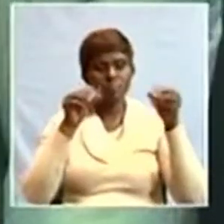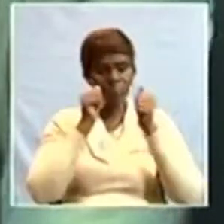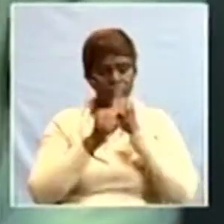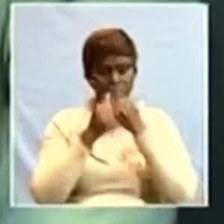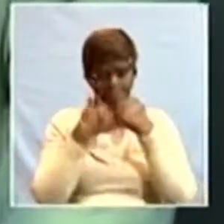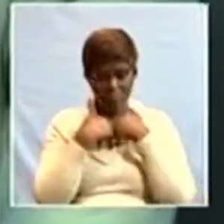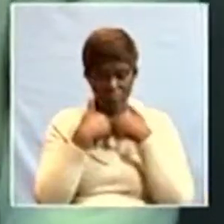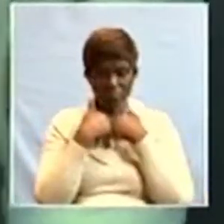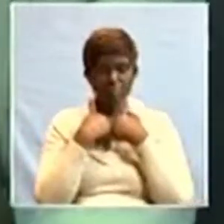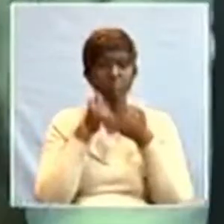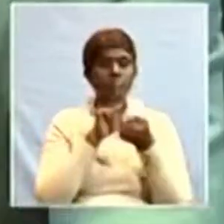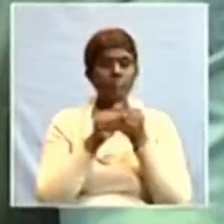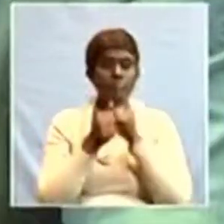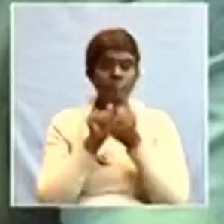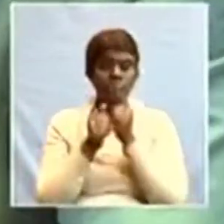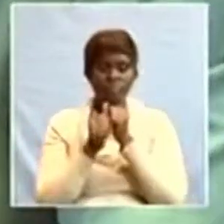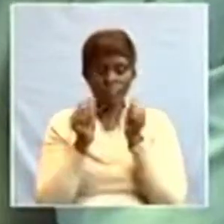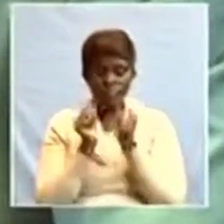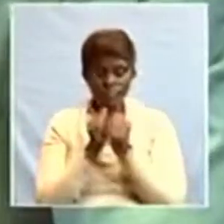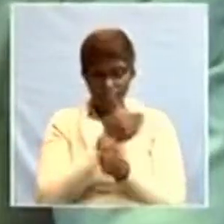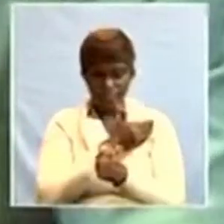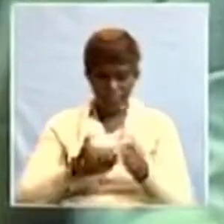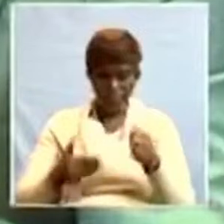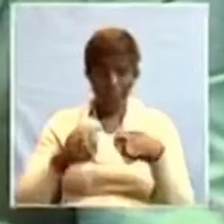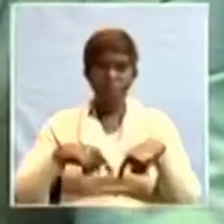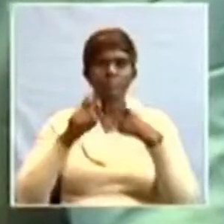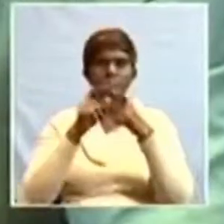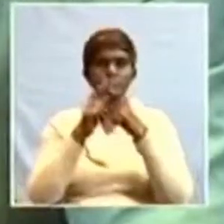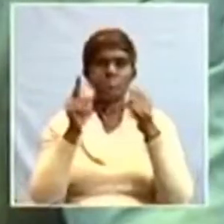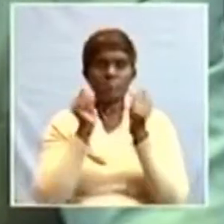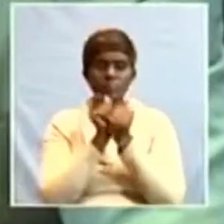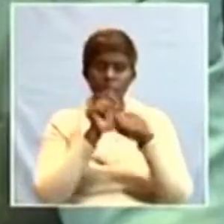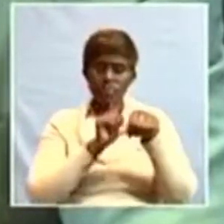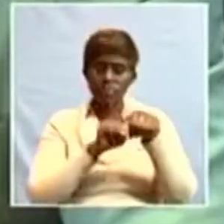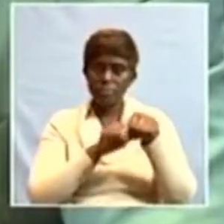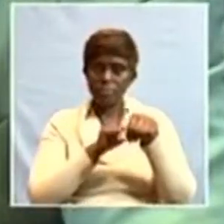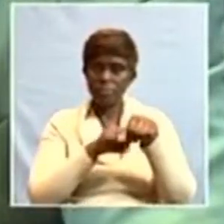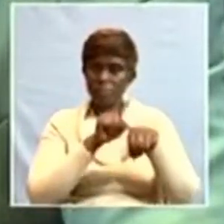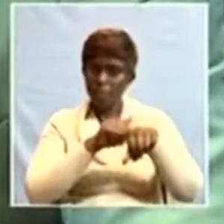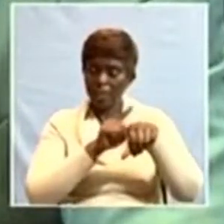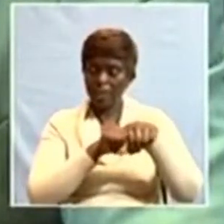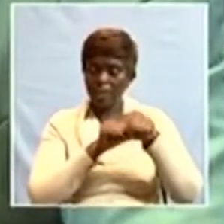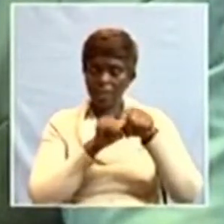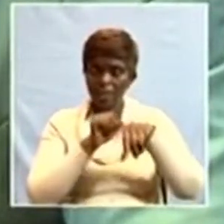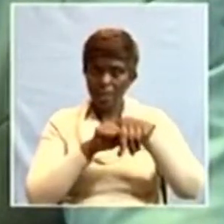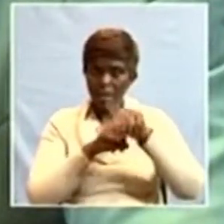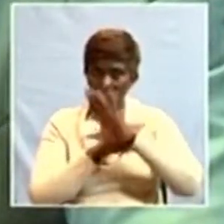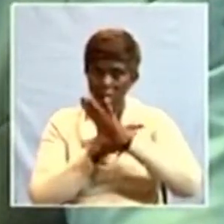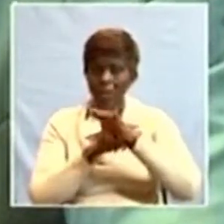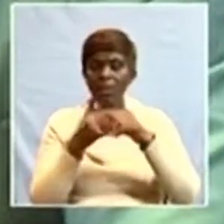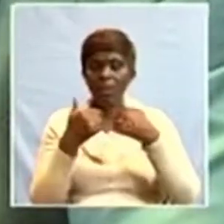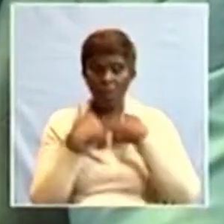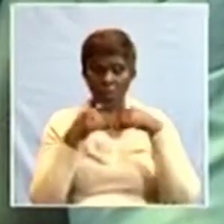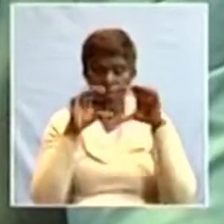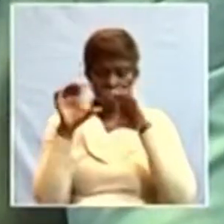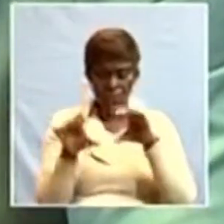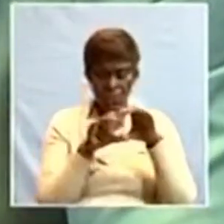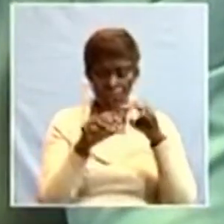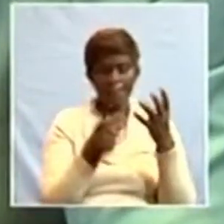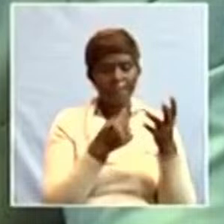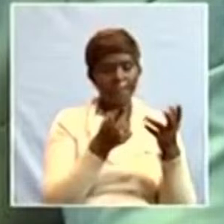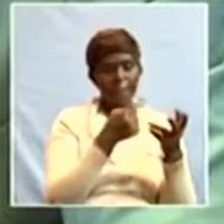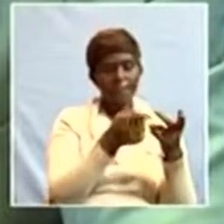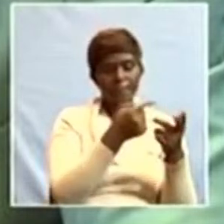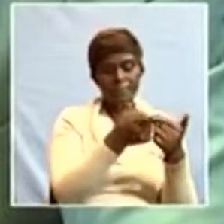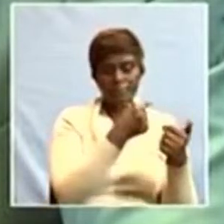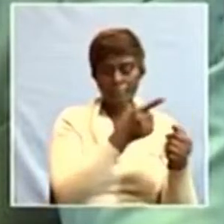had caused serious challenges during the time they were doing